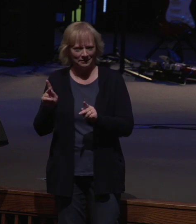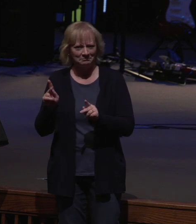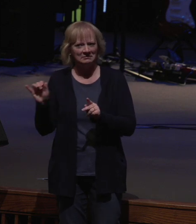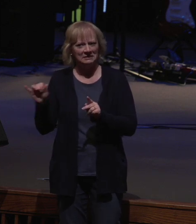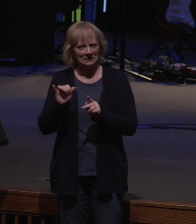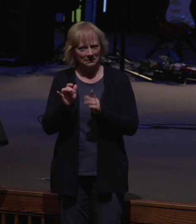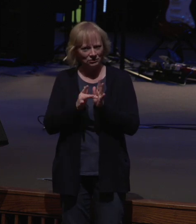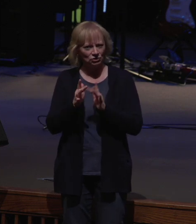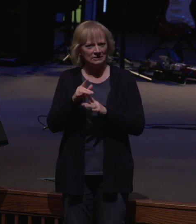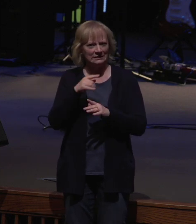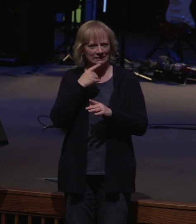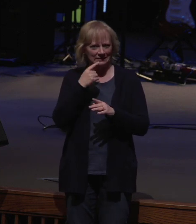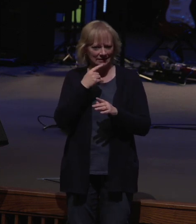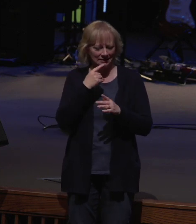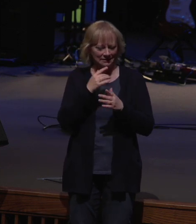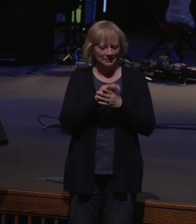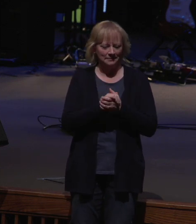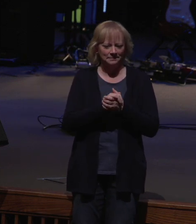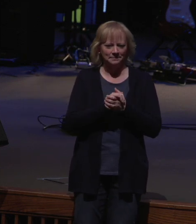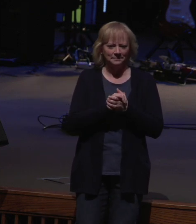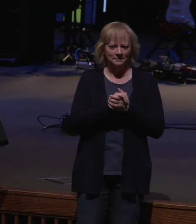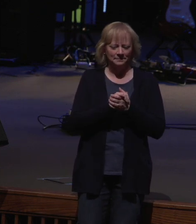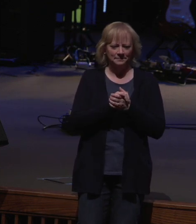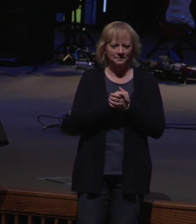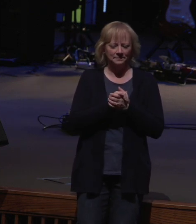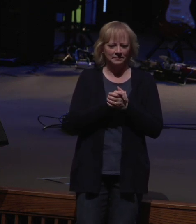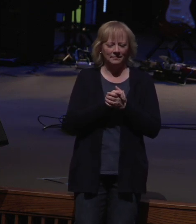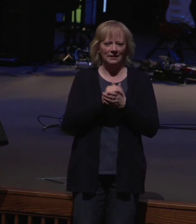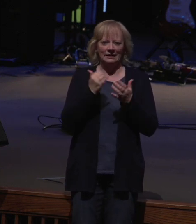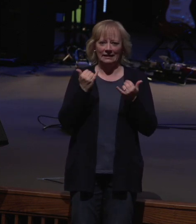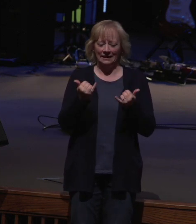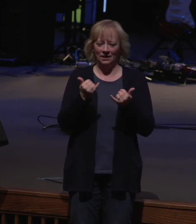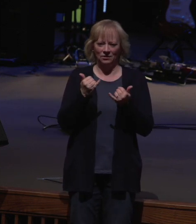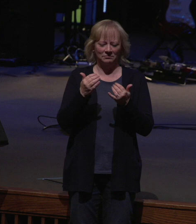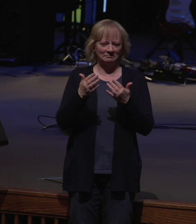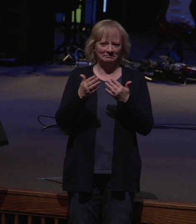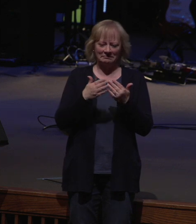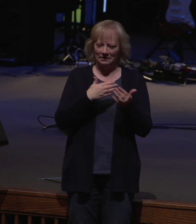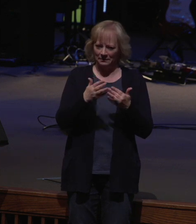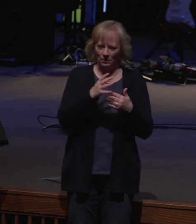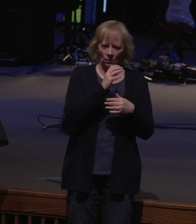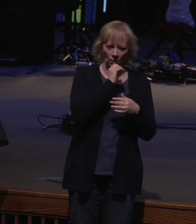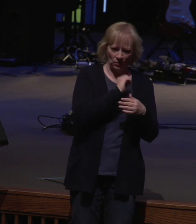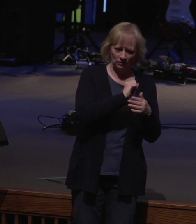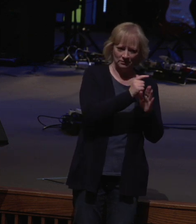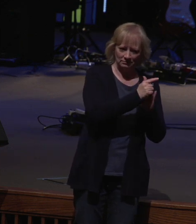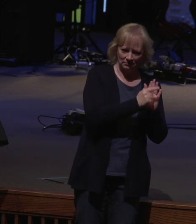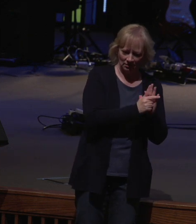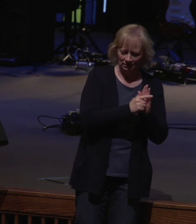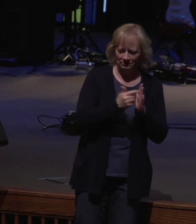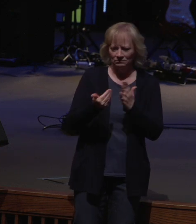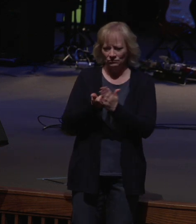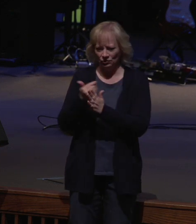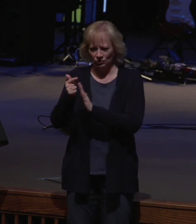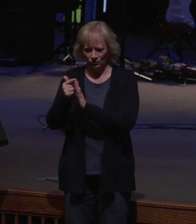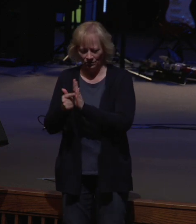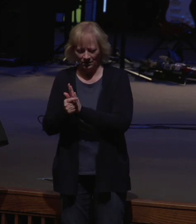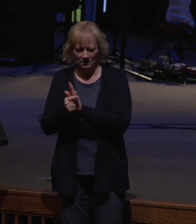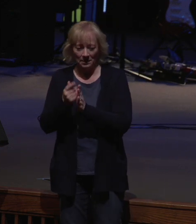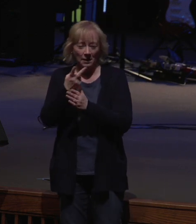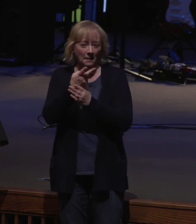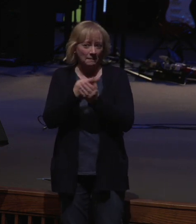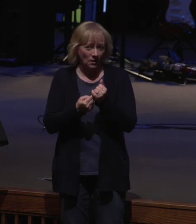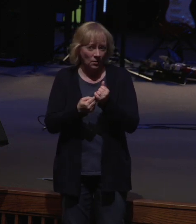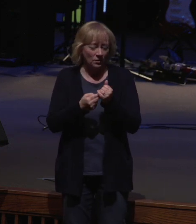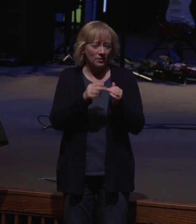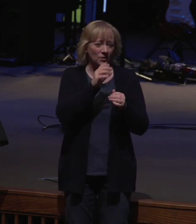Now, in either case, in either covenant, the old or the new, both the Old and the New